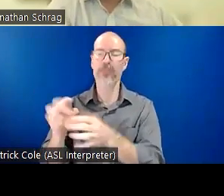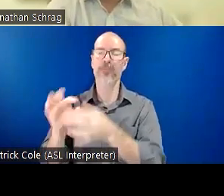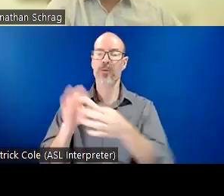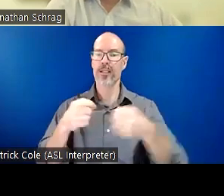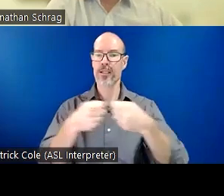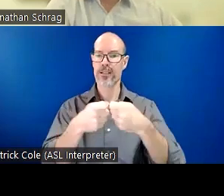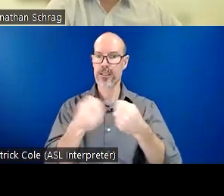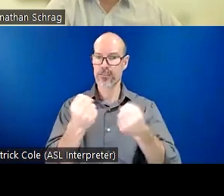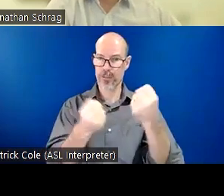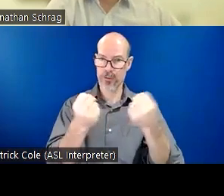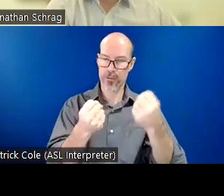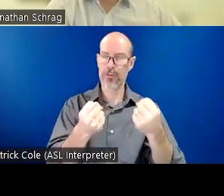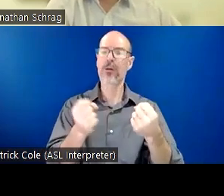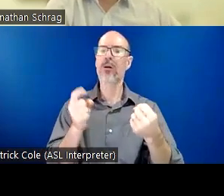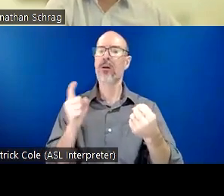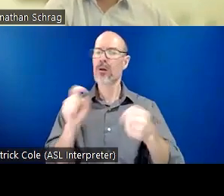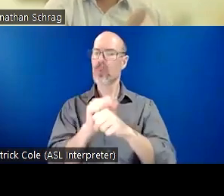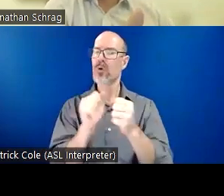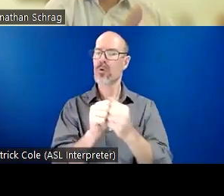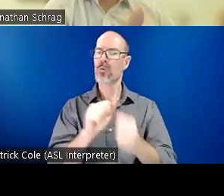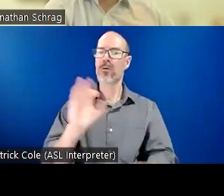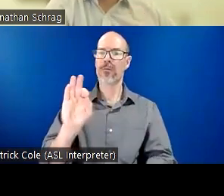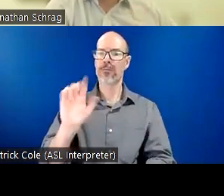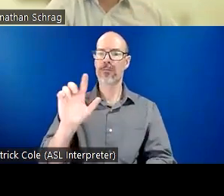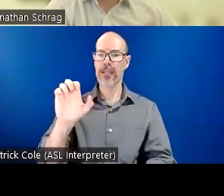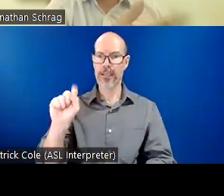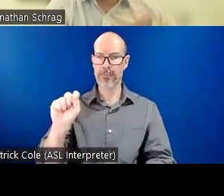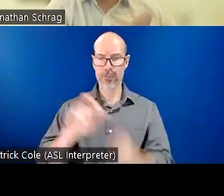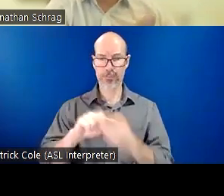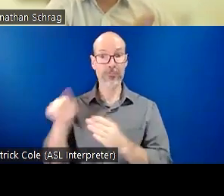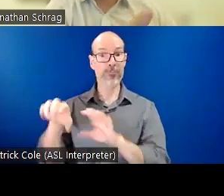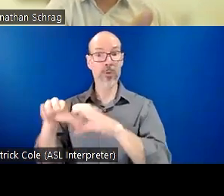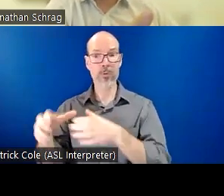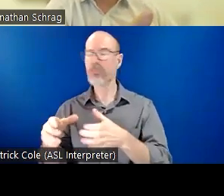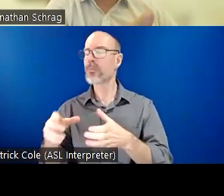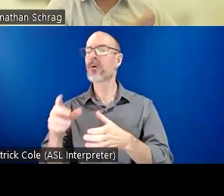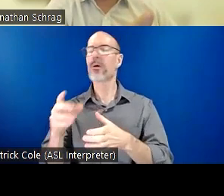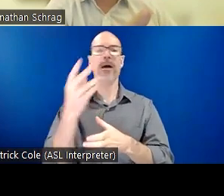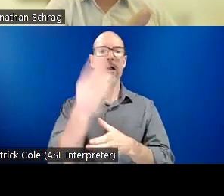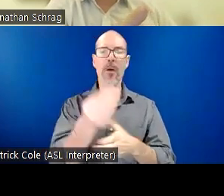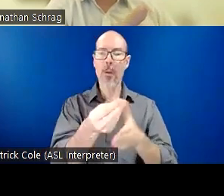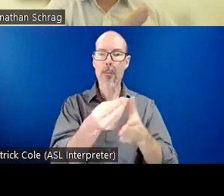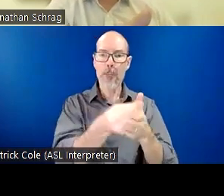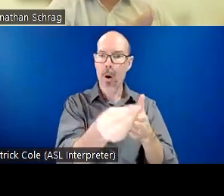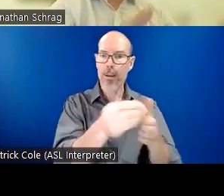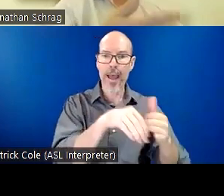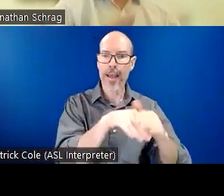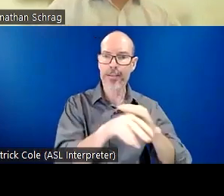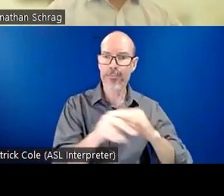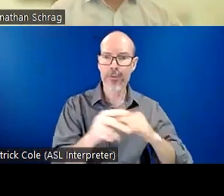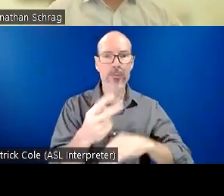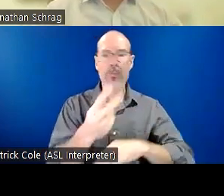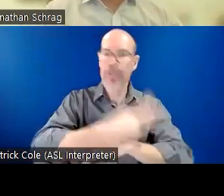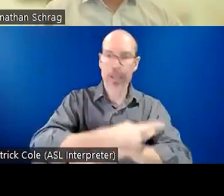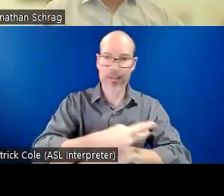fleets. And, you know, CalSTART went and they bought like access for 2 days to some, you know, for some ungodly